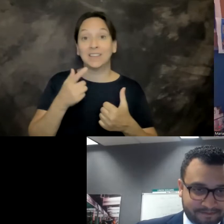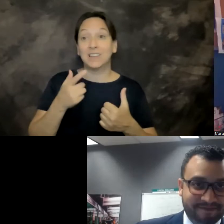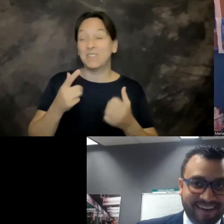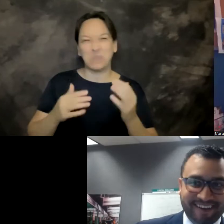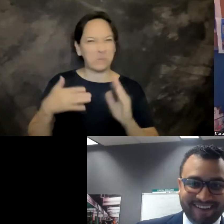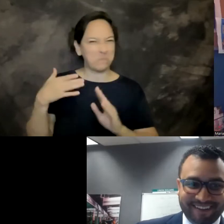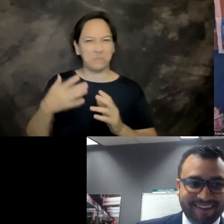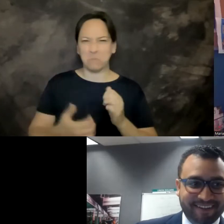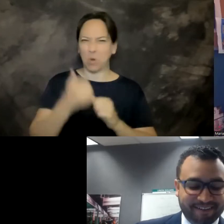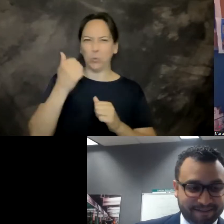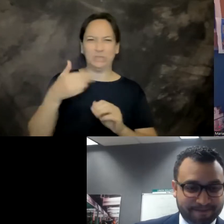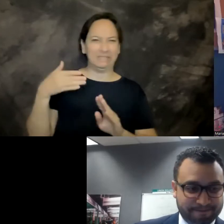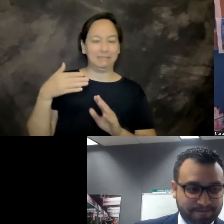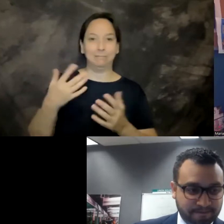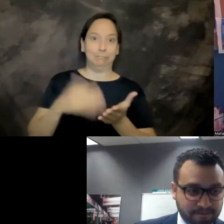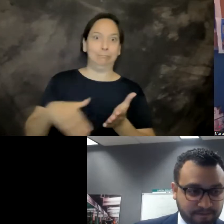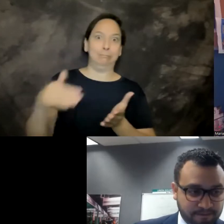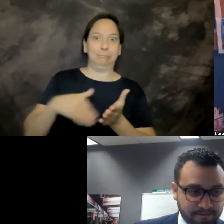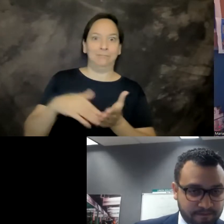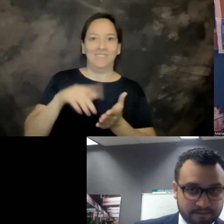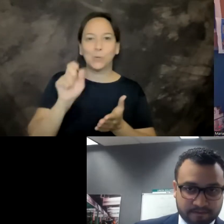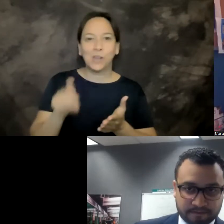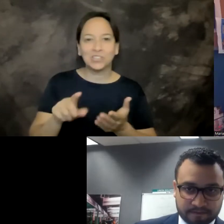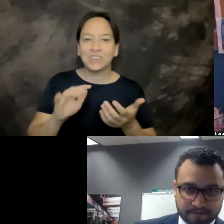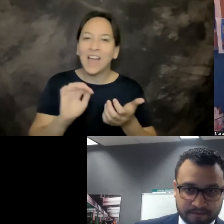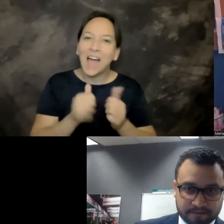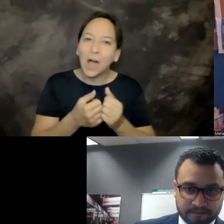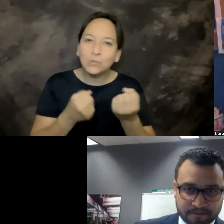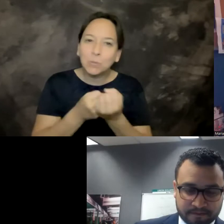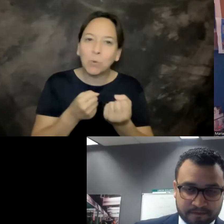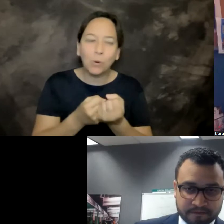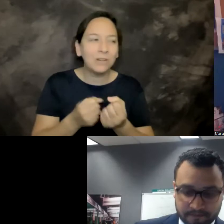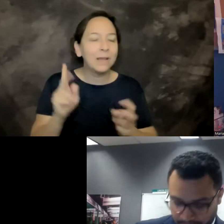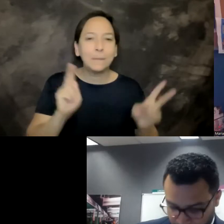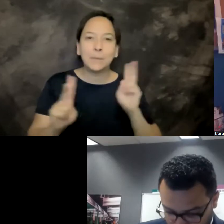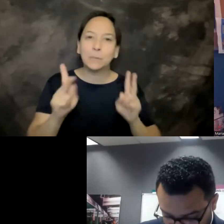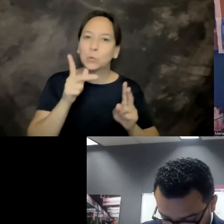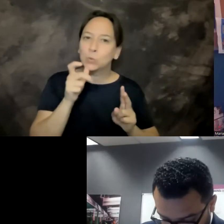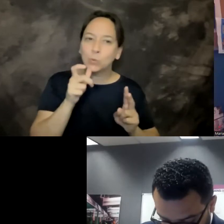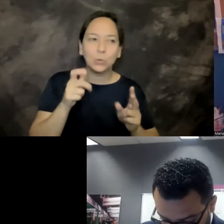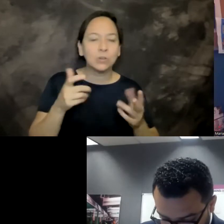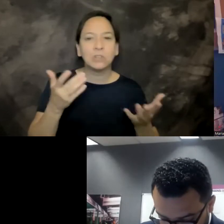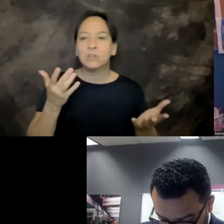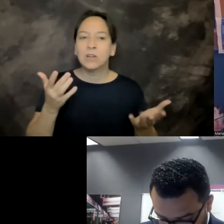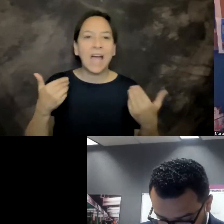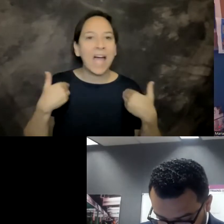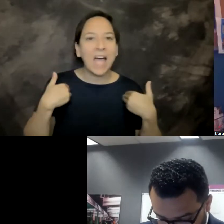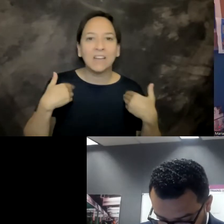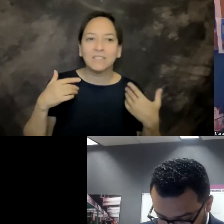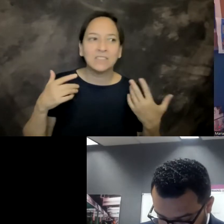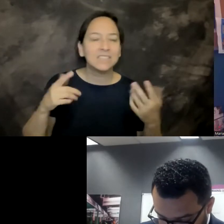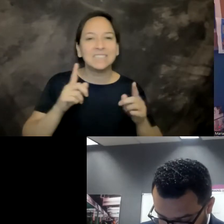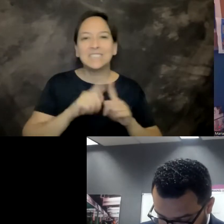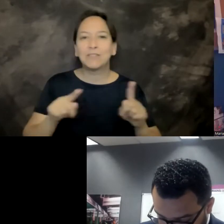chat around how are we supporting our differently able residents in the city, people with different